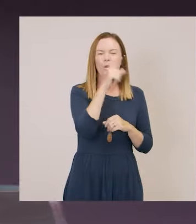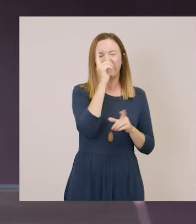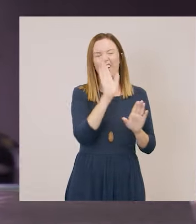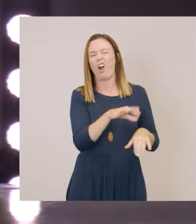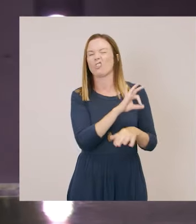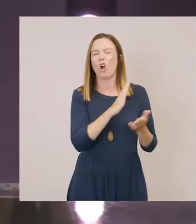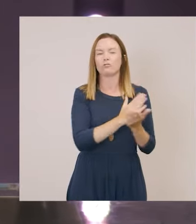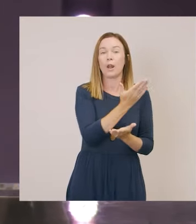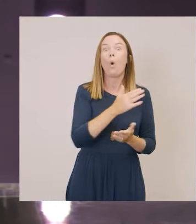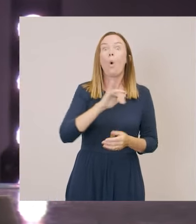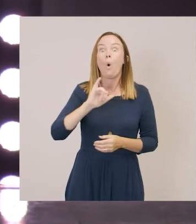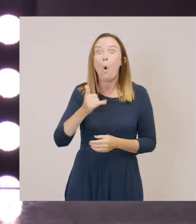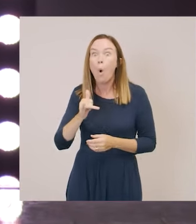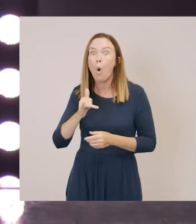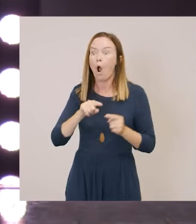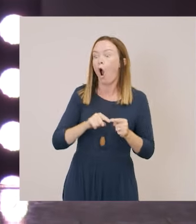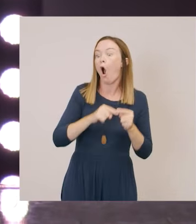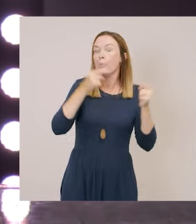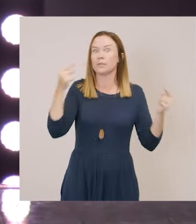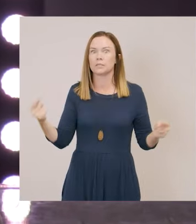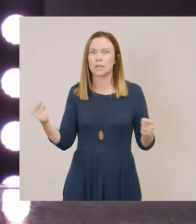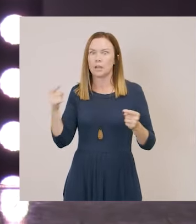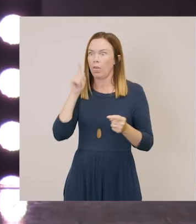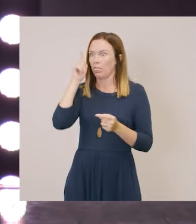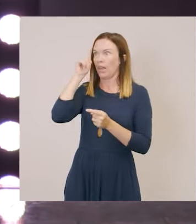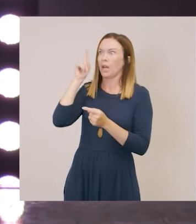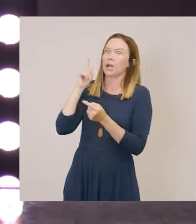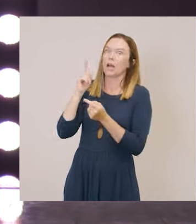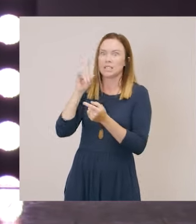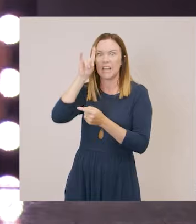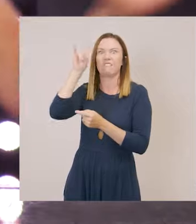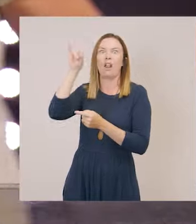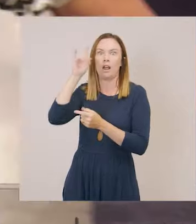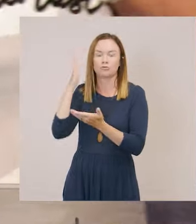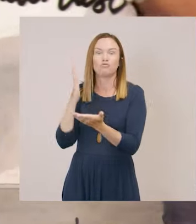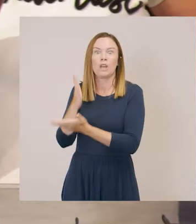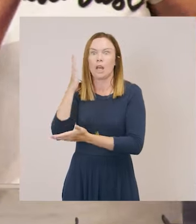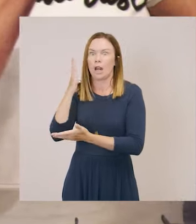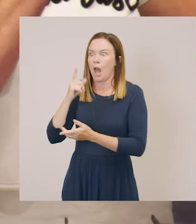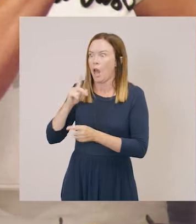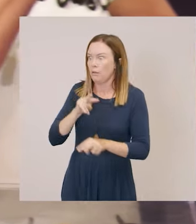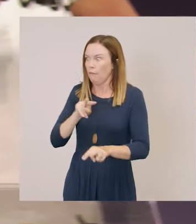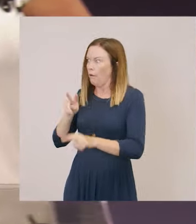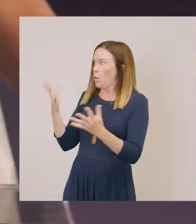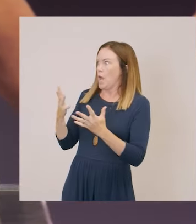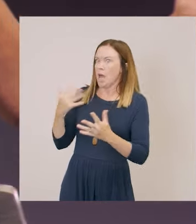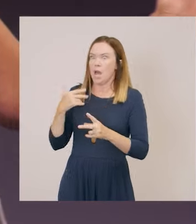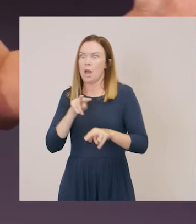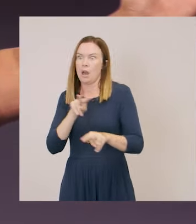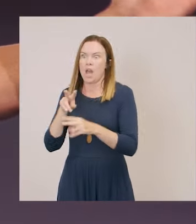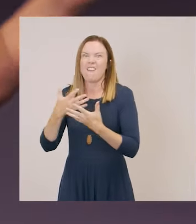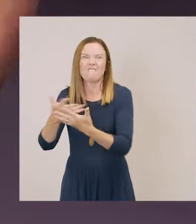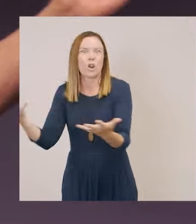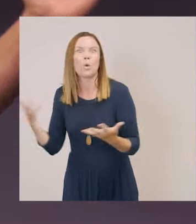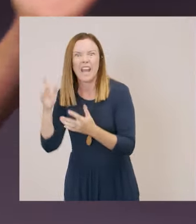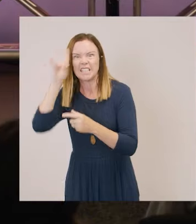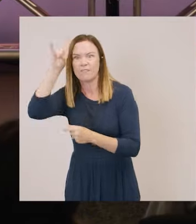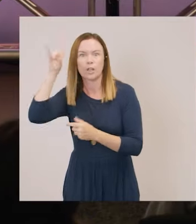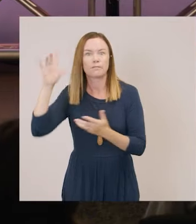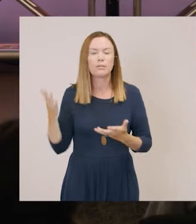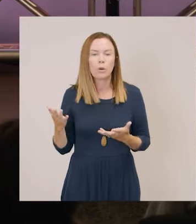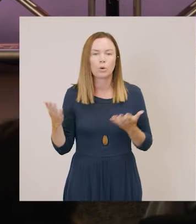the other extreme and we're looking for demons under every single stone. And neither of those are good approaches to take. But one